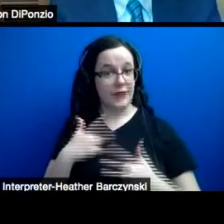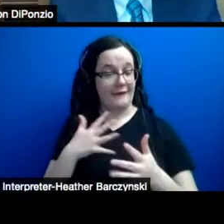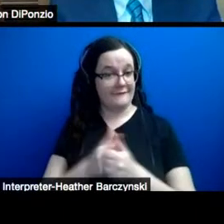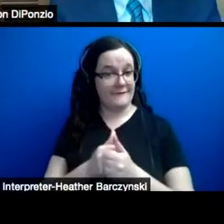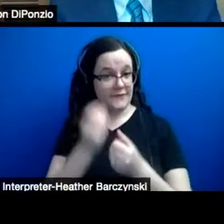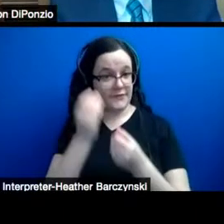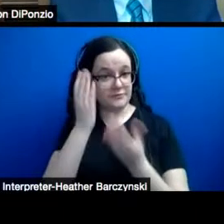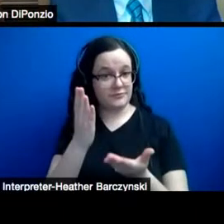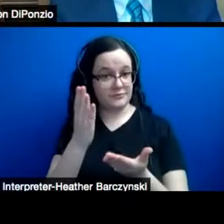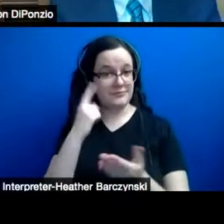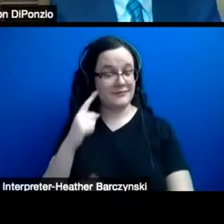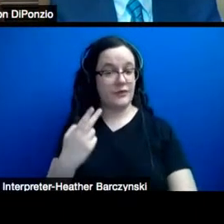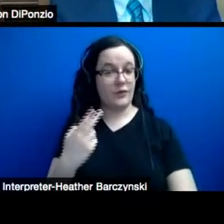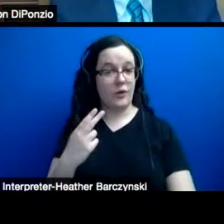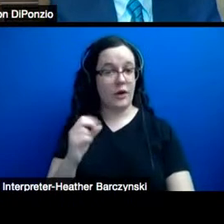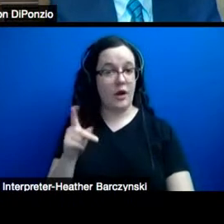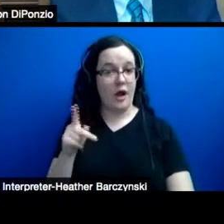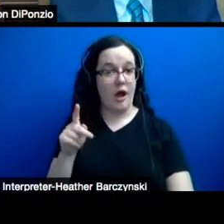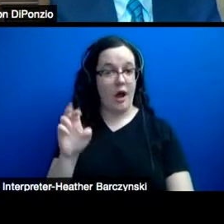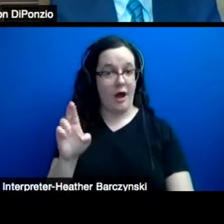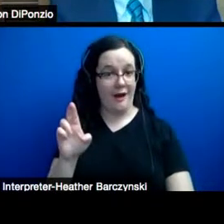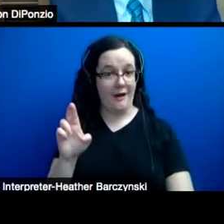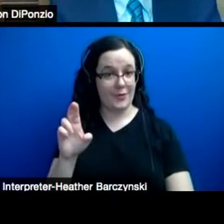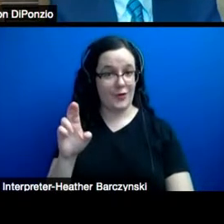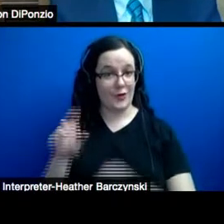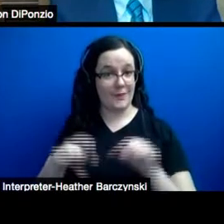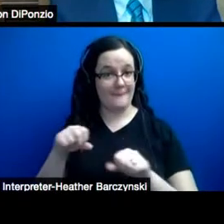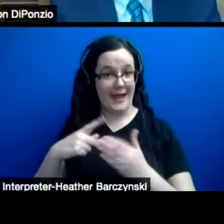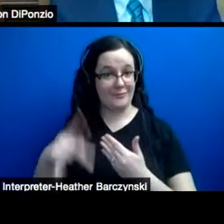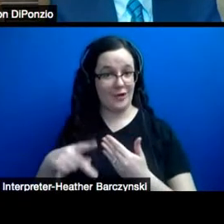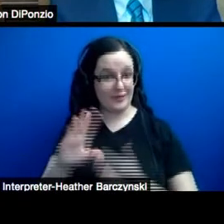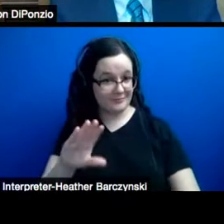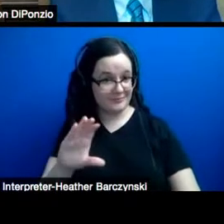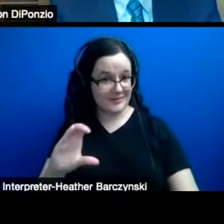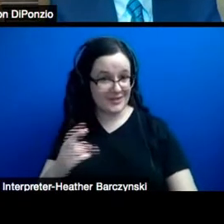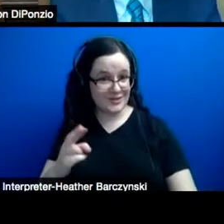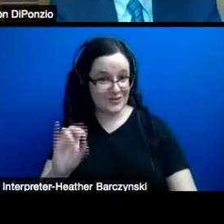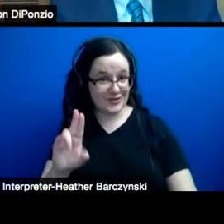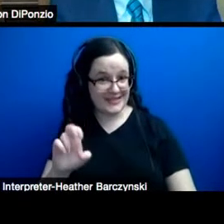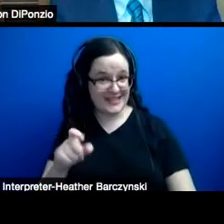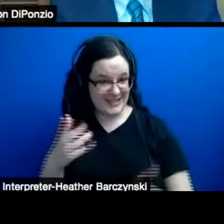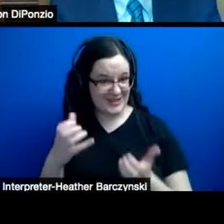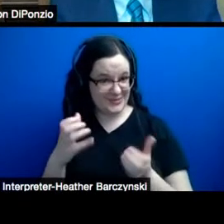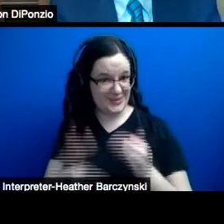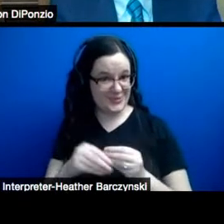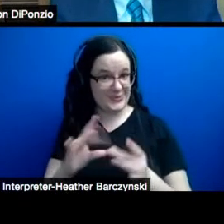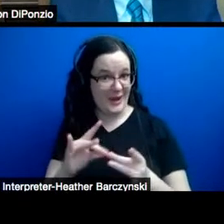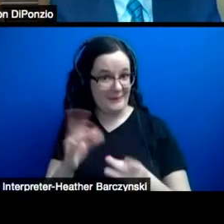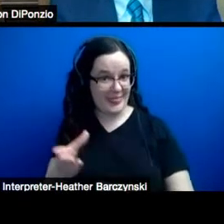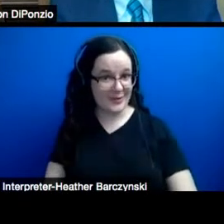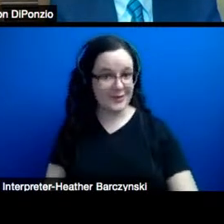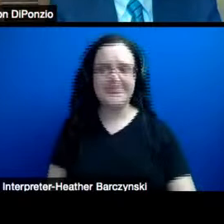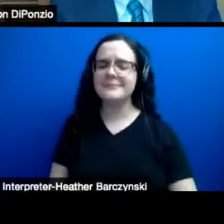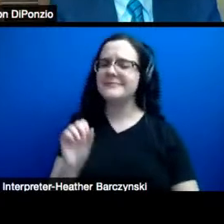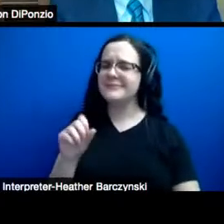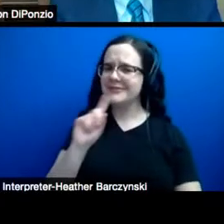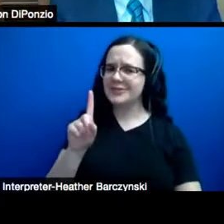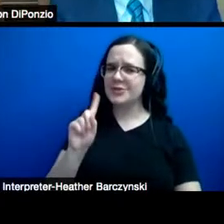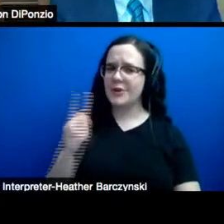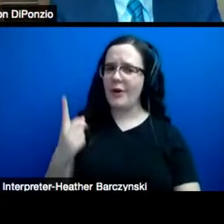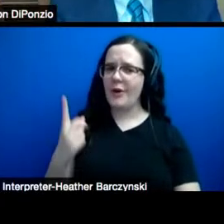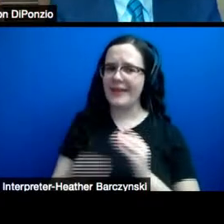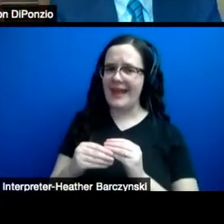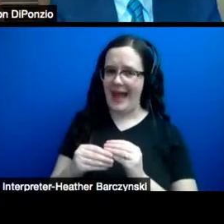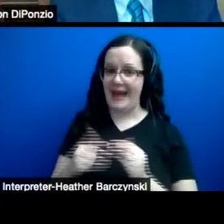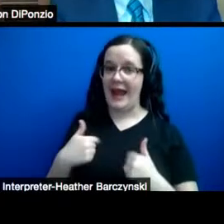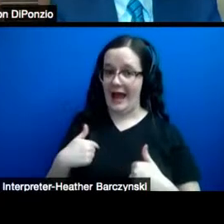the Hopper bike programs. Christine, did you want to weigh in there? Sure, only to add that I did